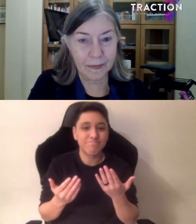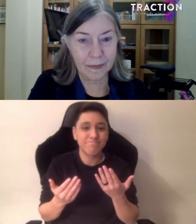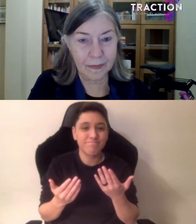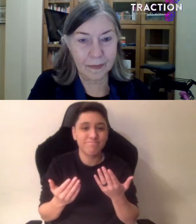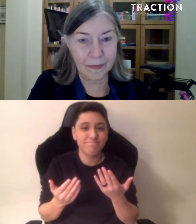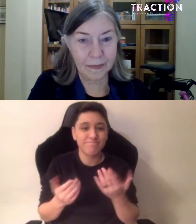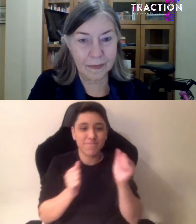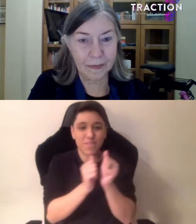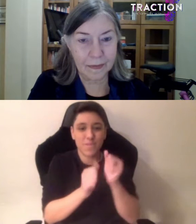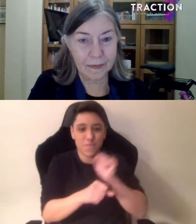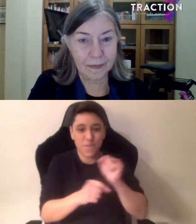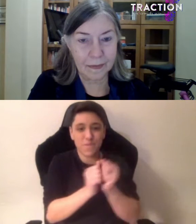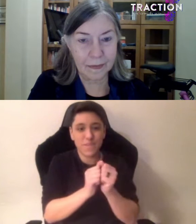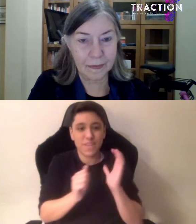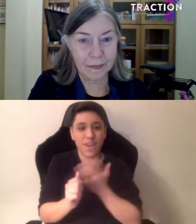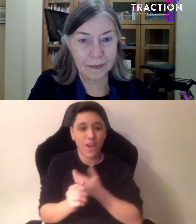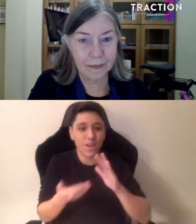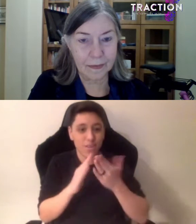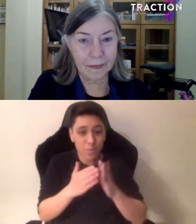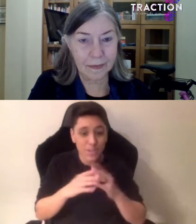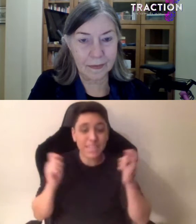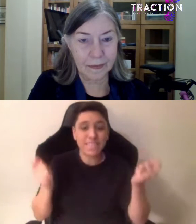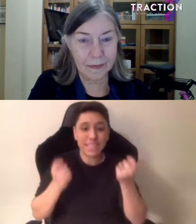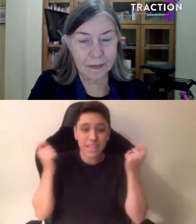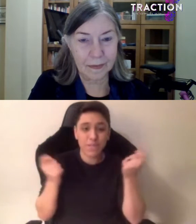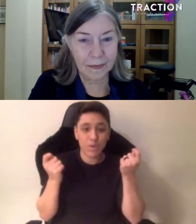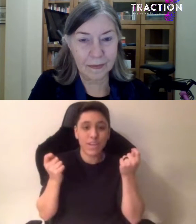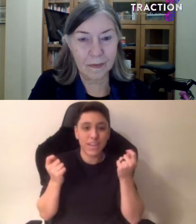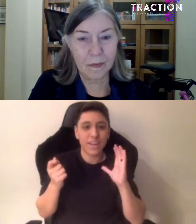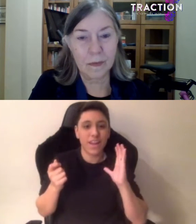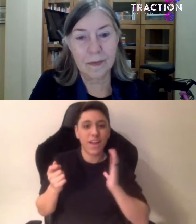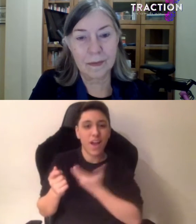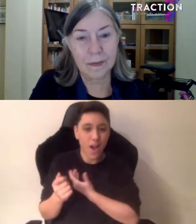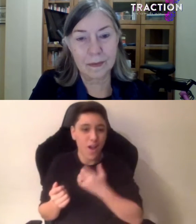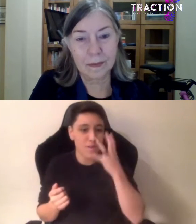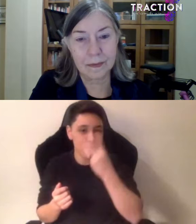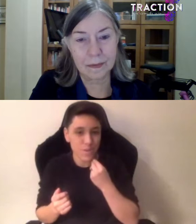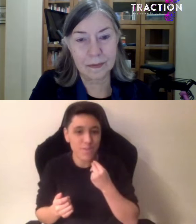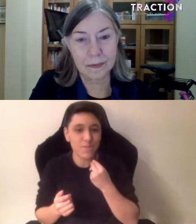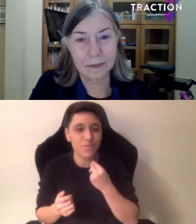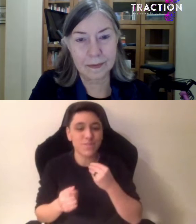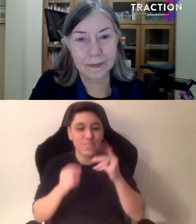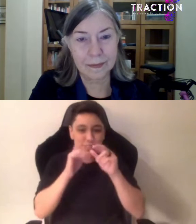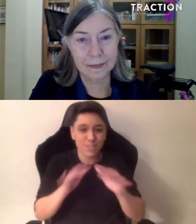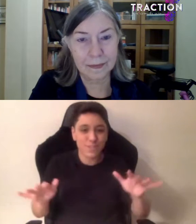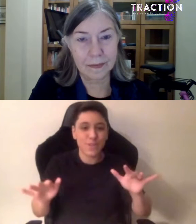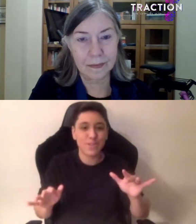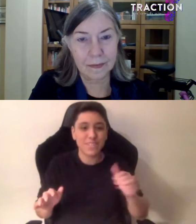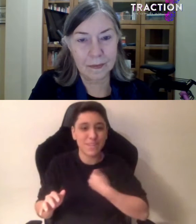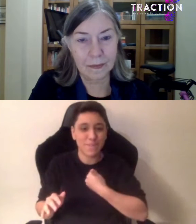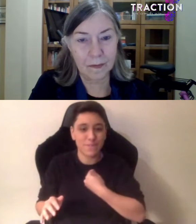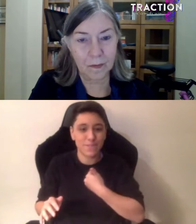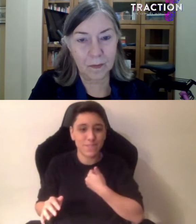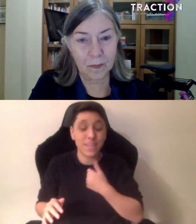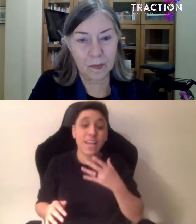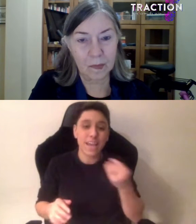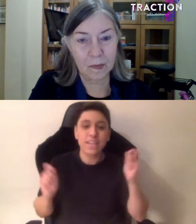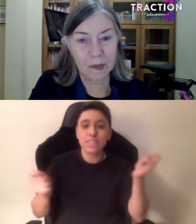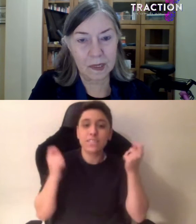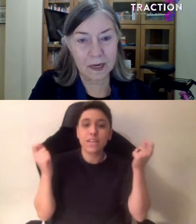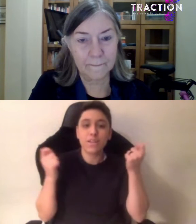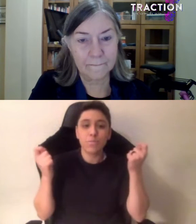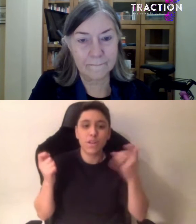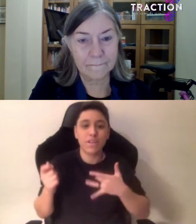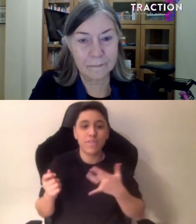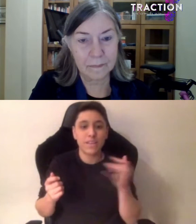our community in celebration of our beautiful and authentic selves as trans and gender diverse people, and to celebrate a sense of belonging.